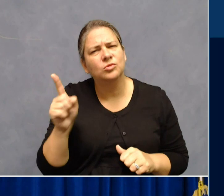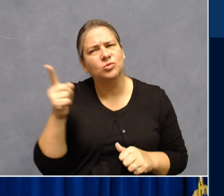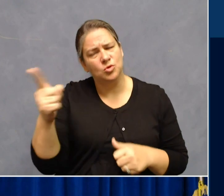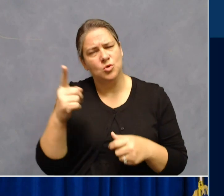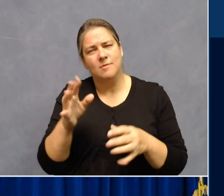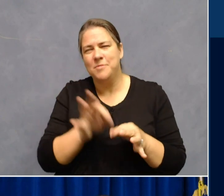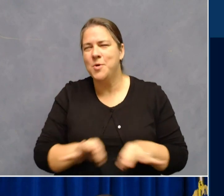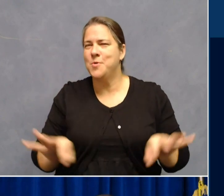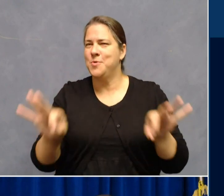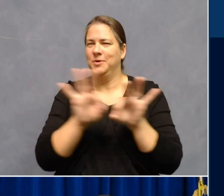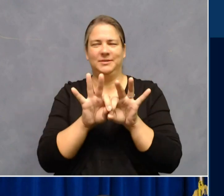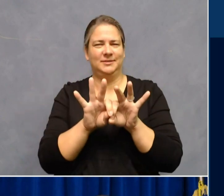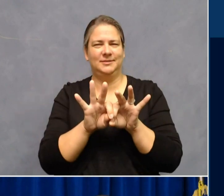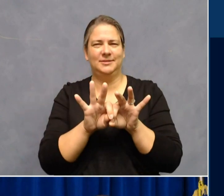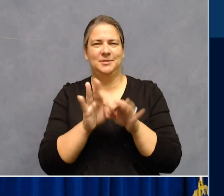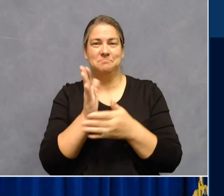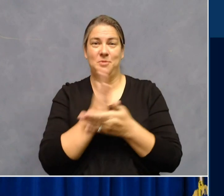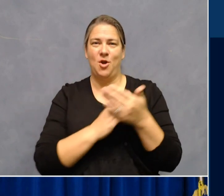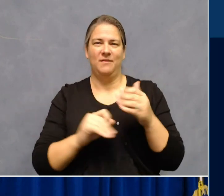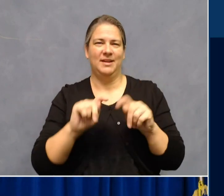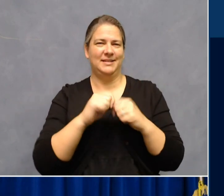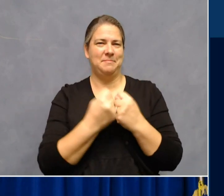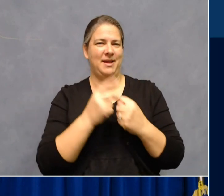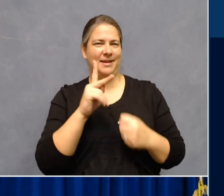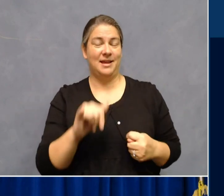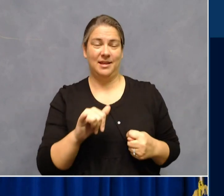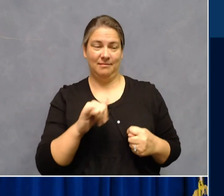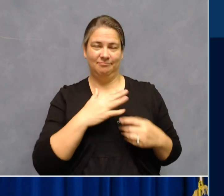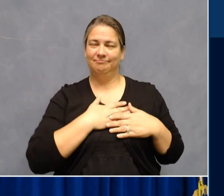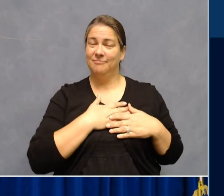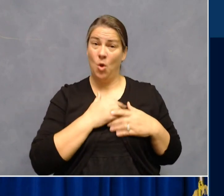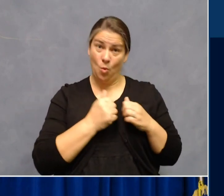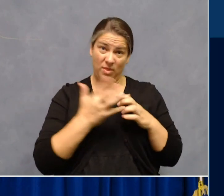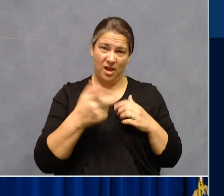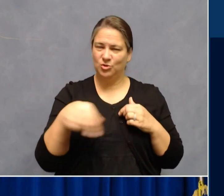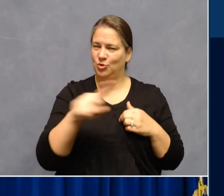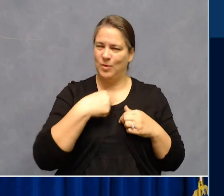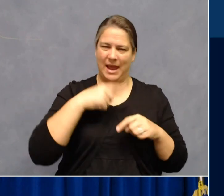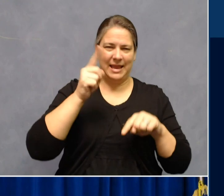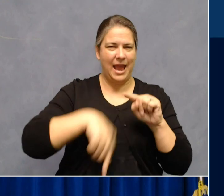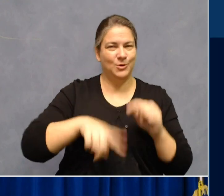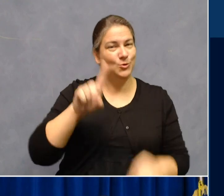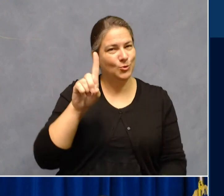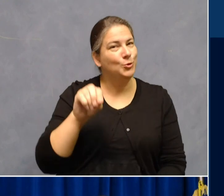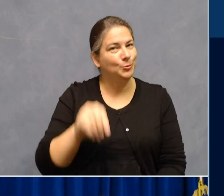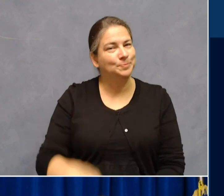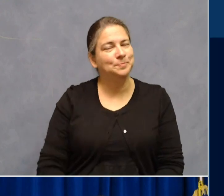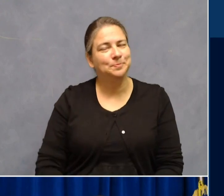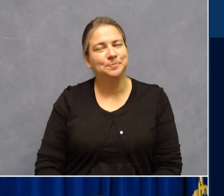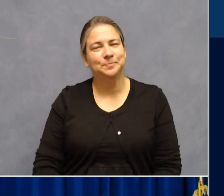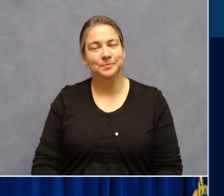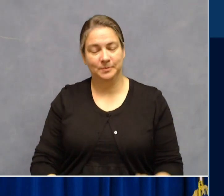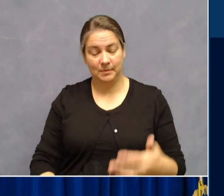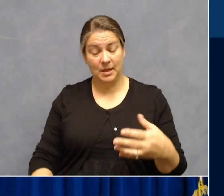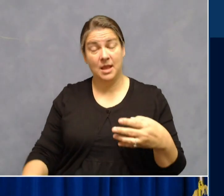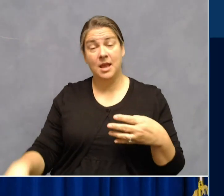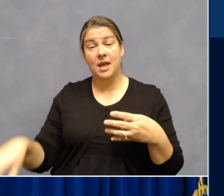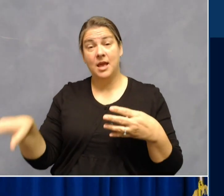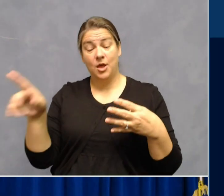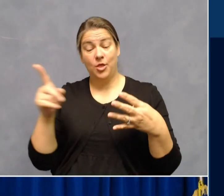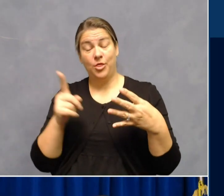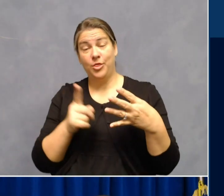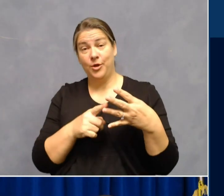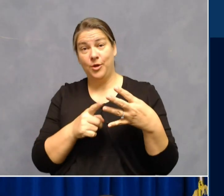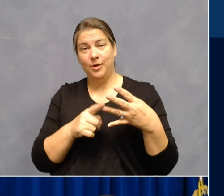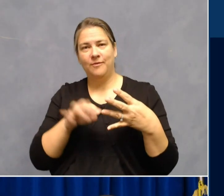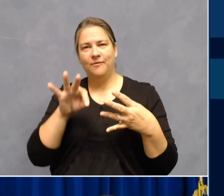We could not do this without you. All right, third on our Fast 4, vote.